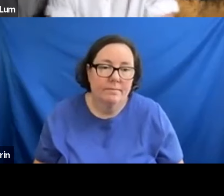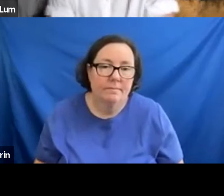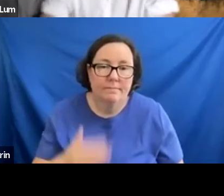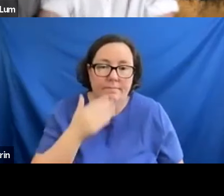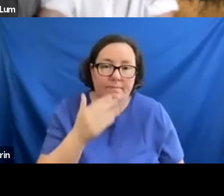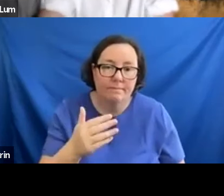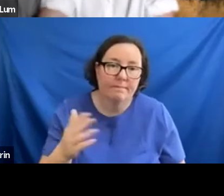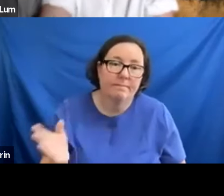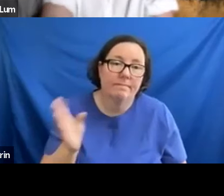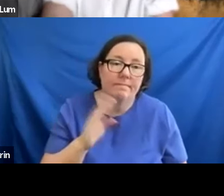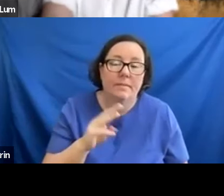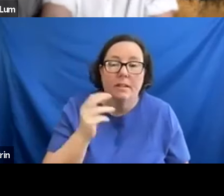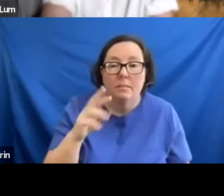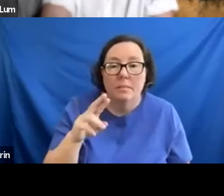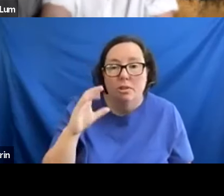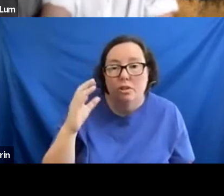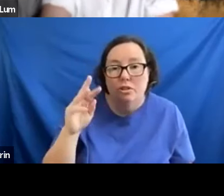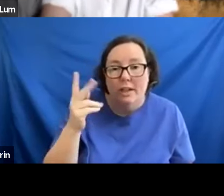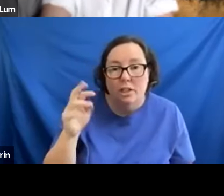Thank you. Mr. Kreger.